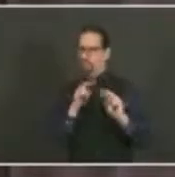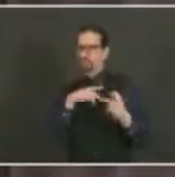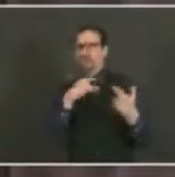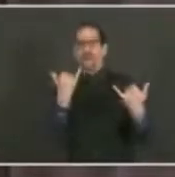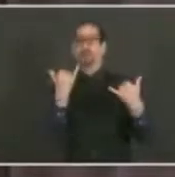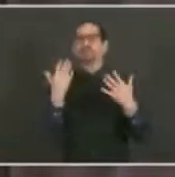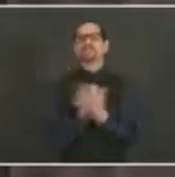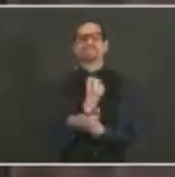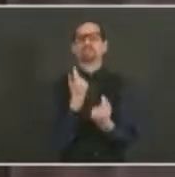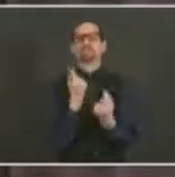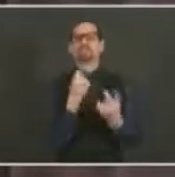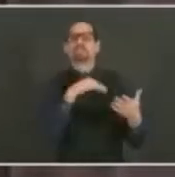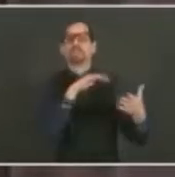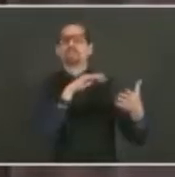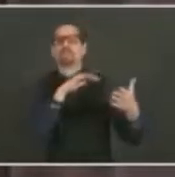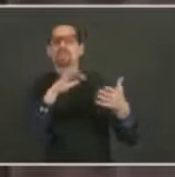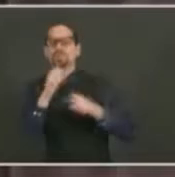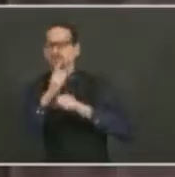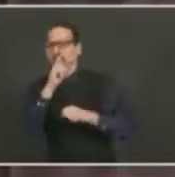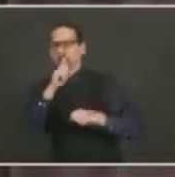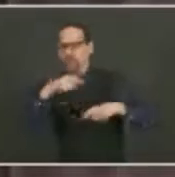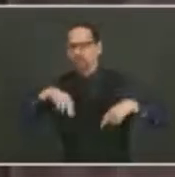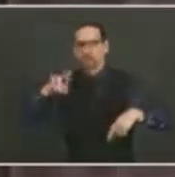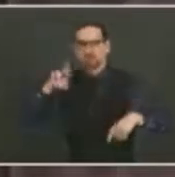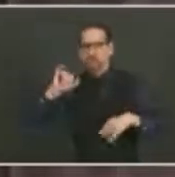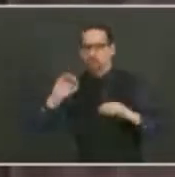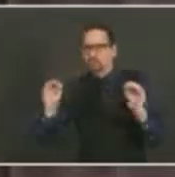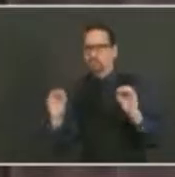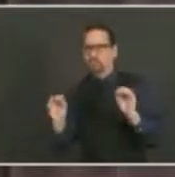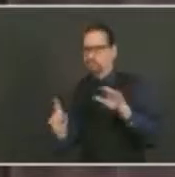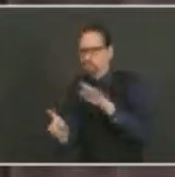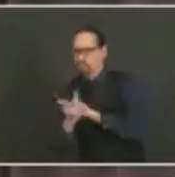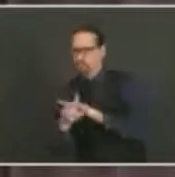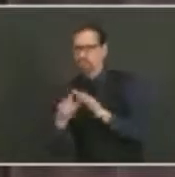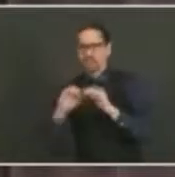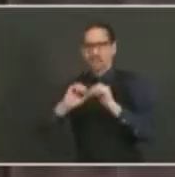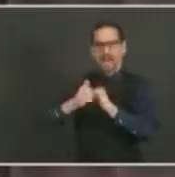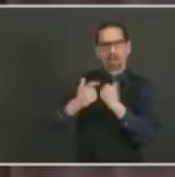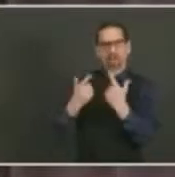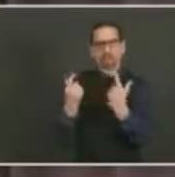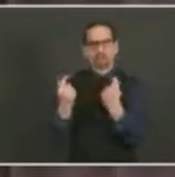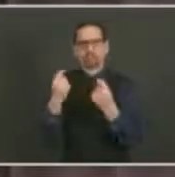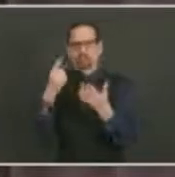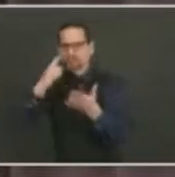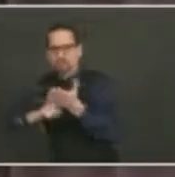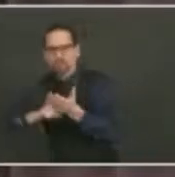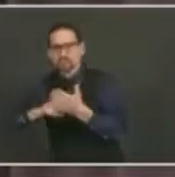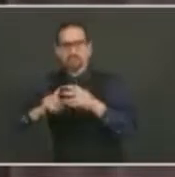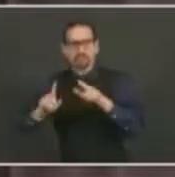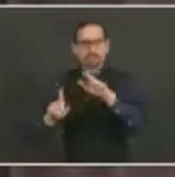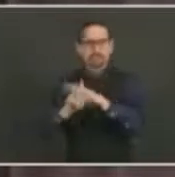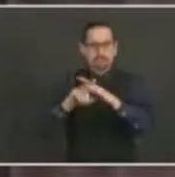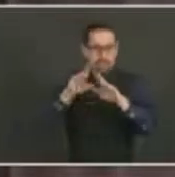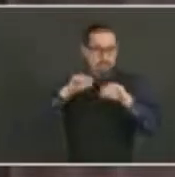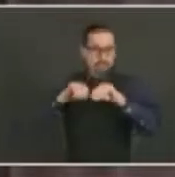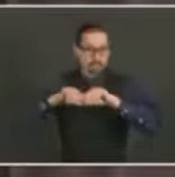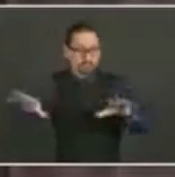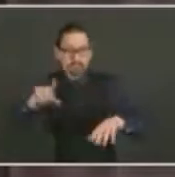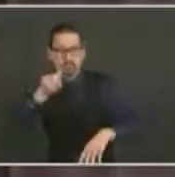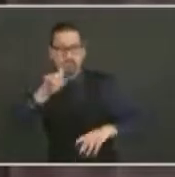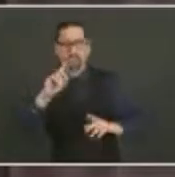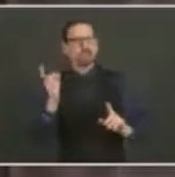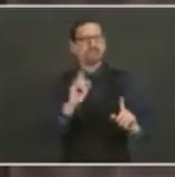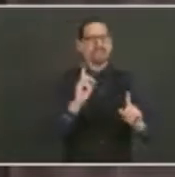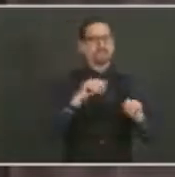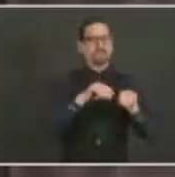in Rhode Island to see if any unusually large groups of cases are happening, which could be related to a